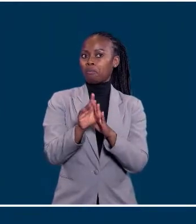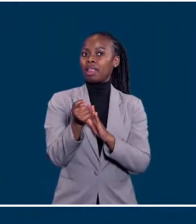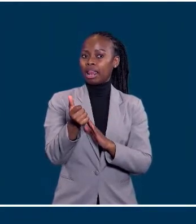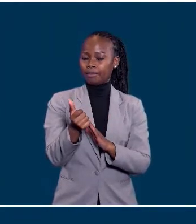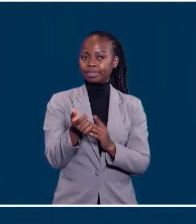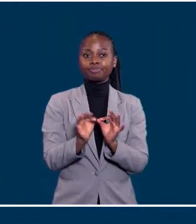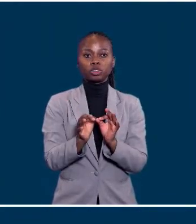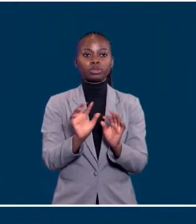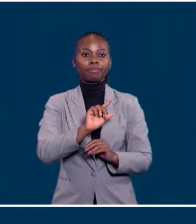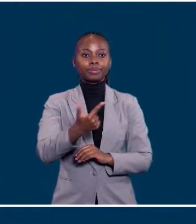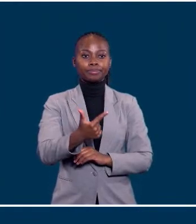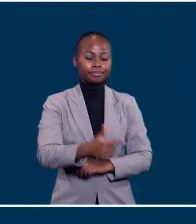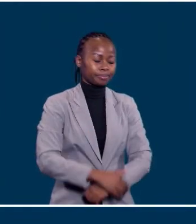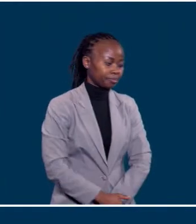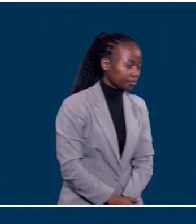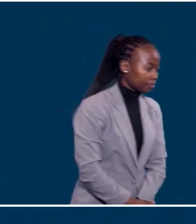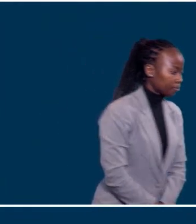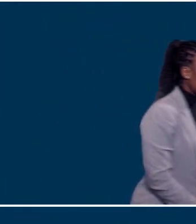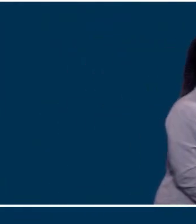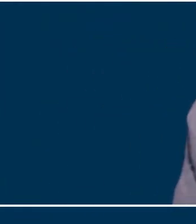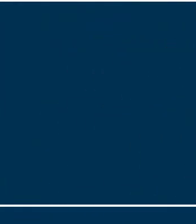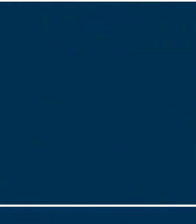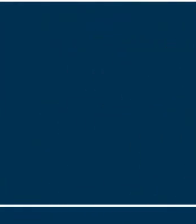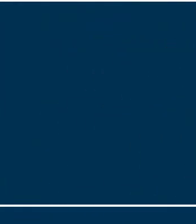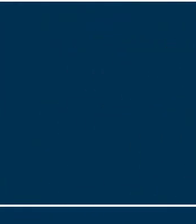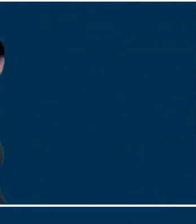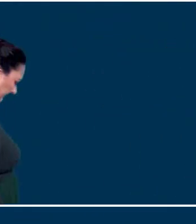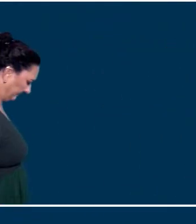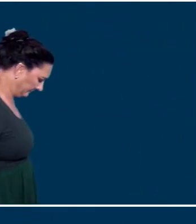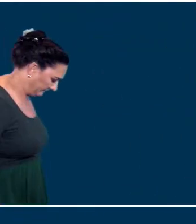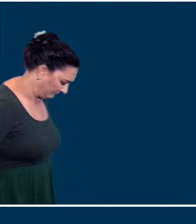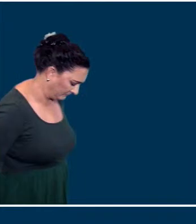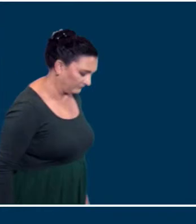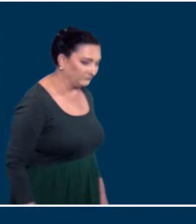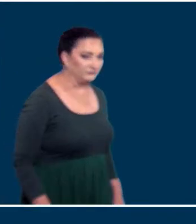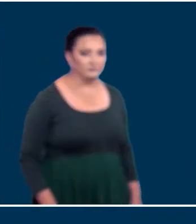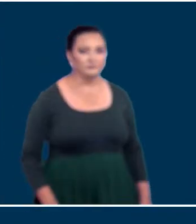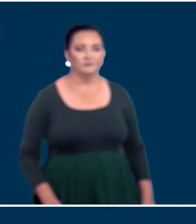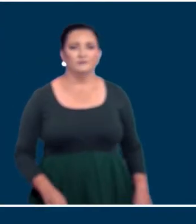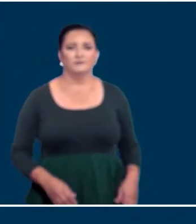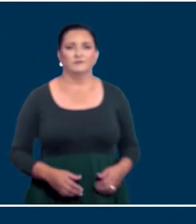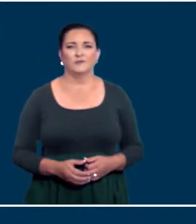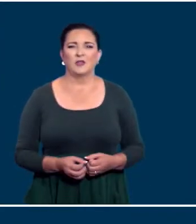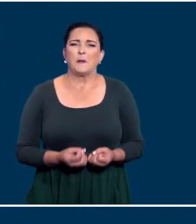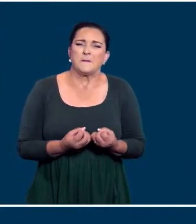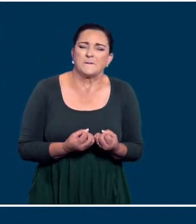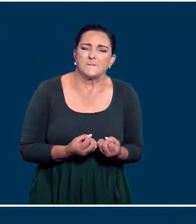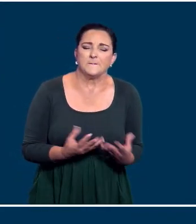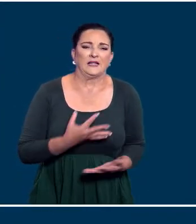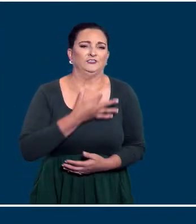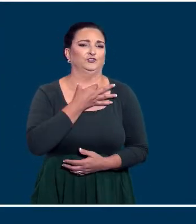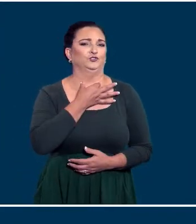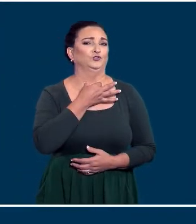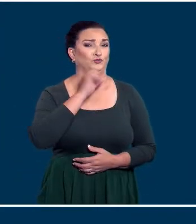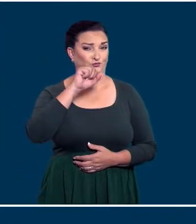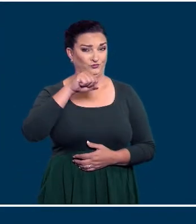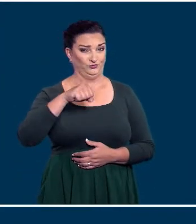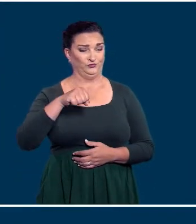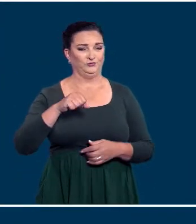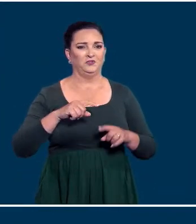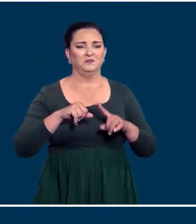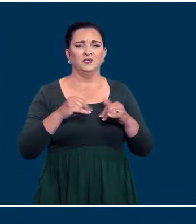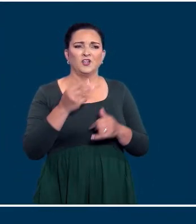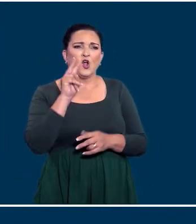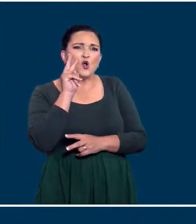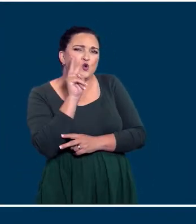So global growth is quite likely to be modest. There are major downside risks, and it certainly looks